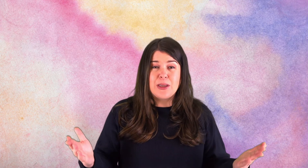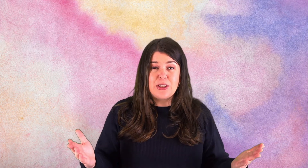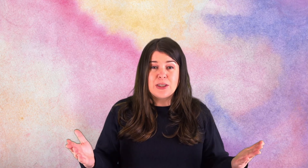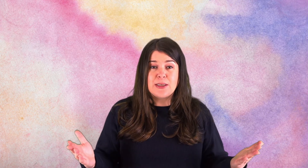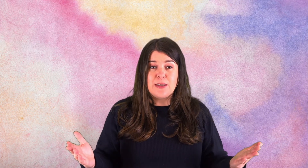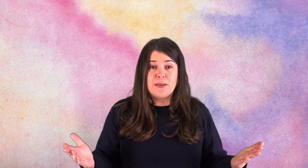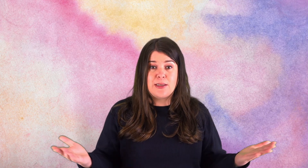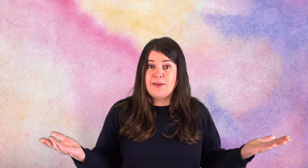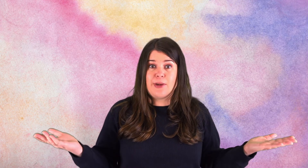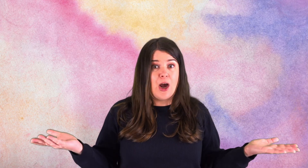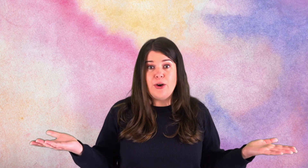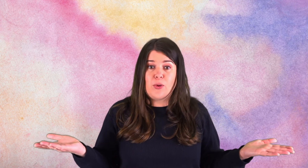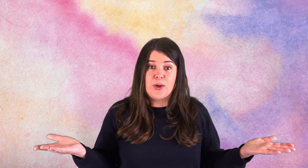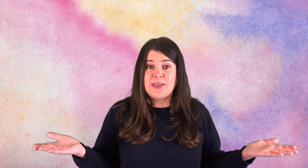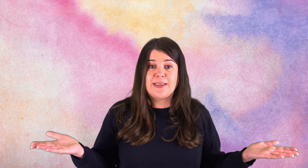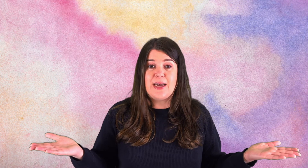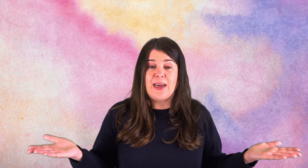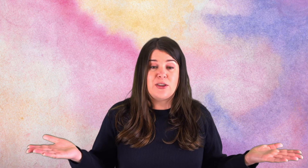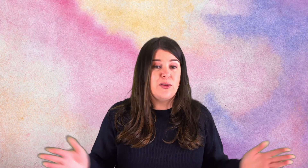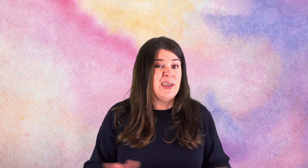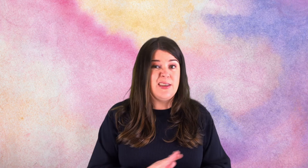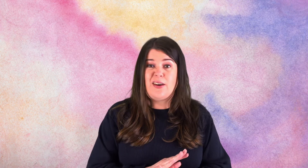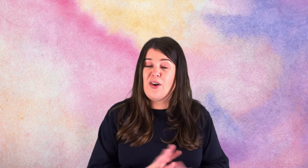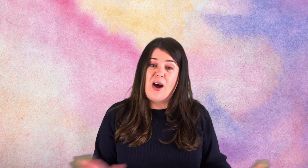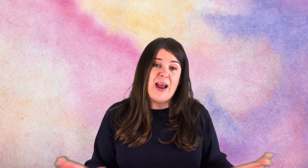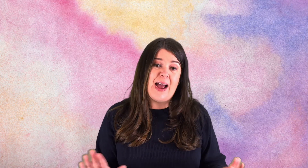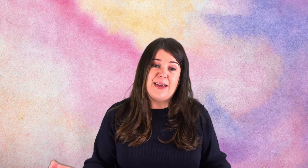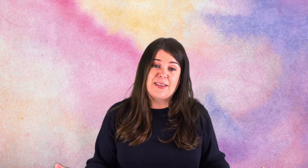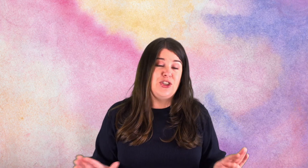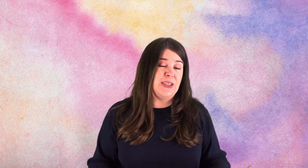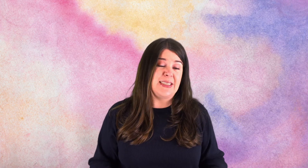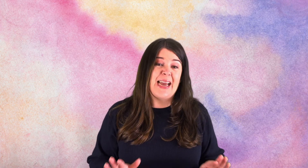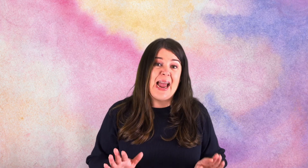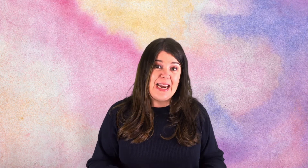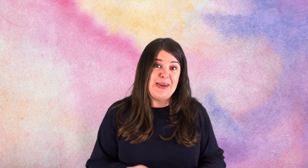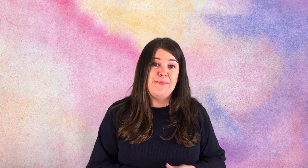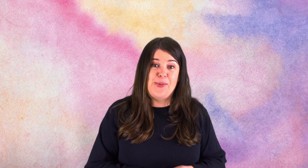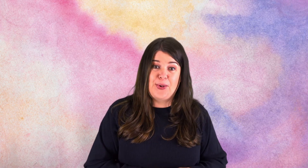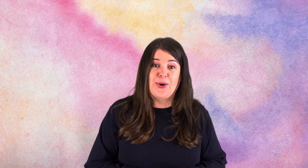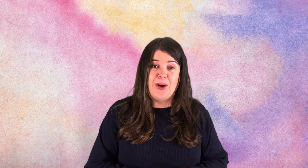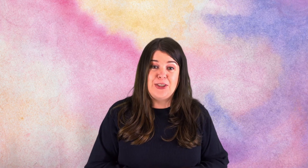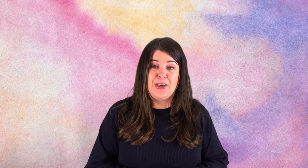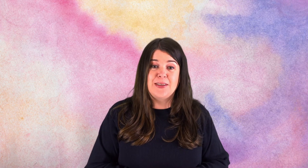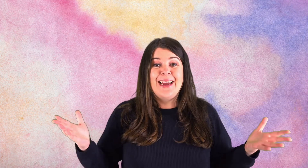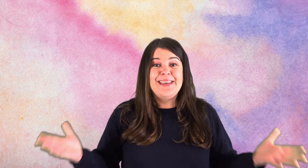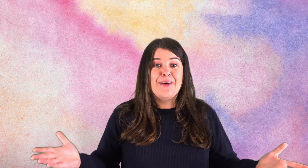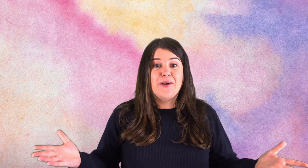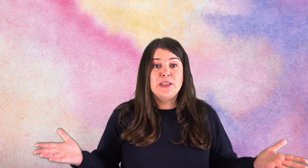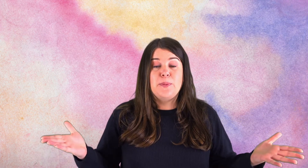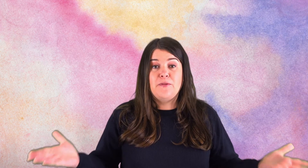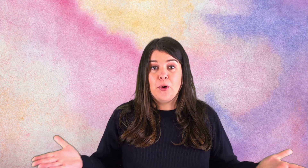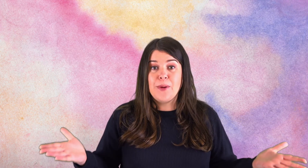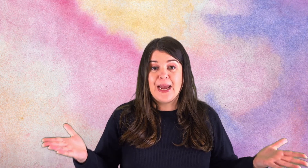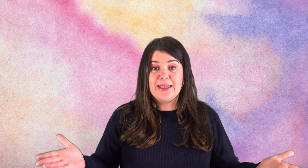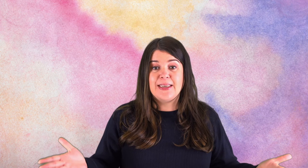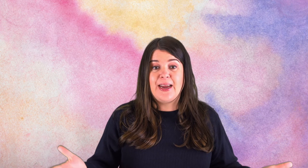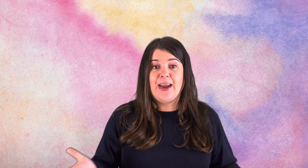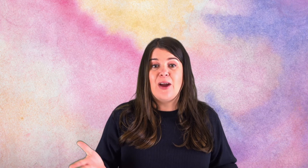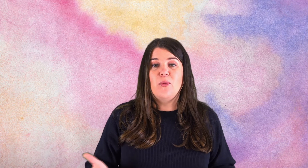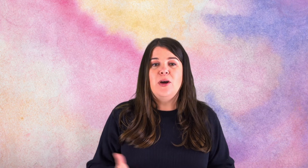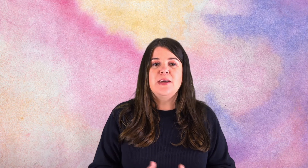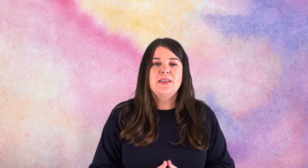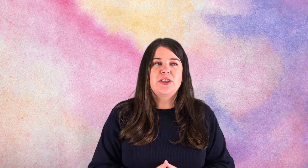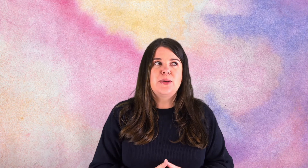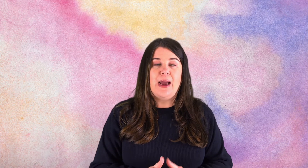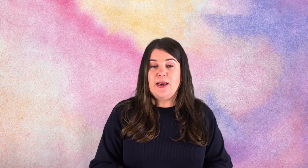the religious leaders did not know what to say, so they did not ask Jesus any more questions. Now, friends, before we end today,